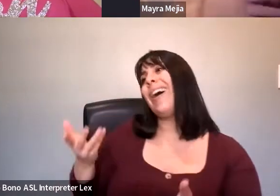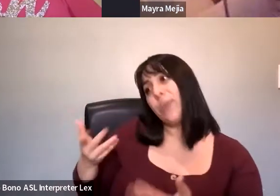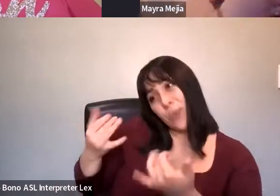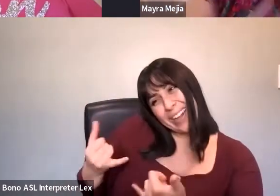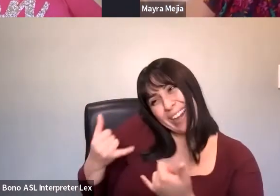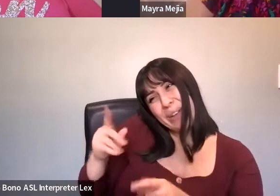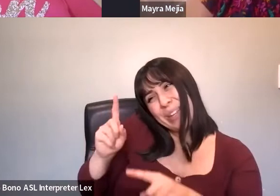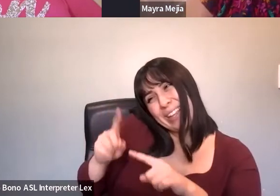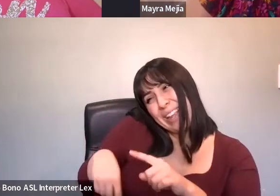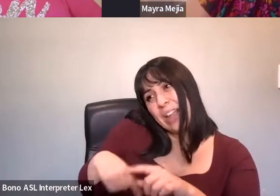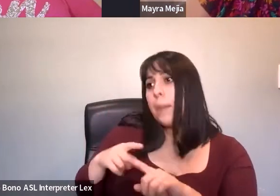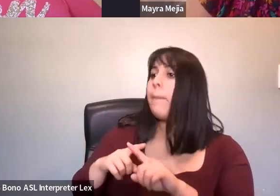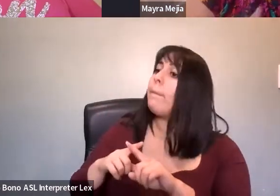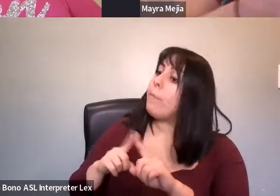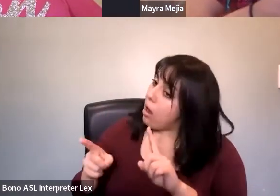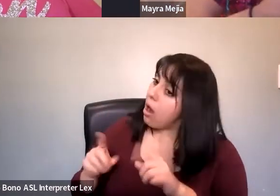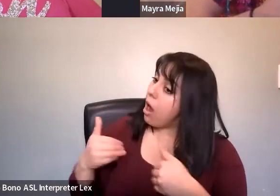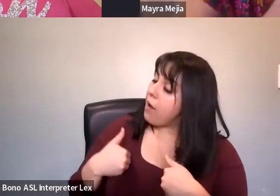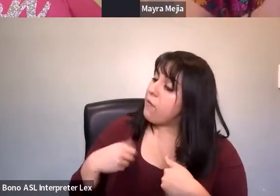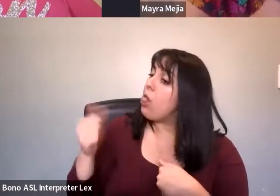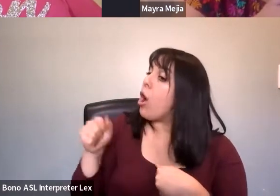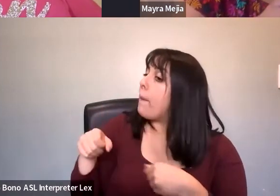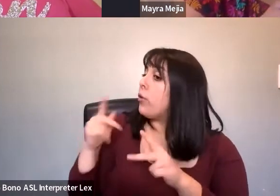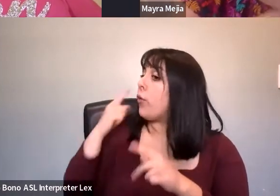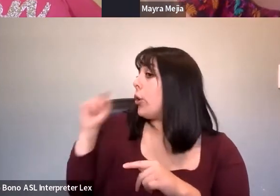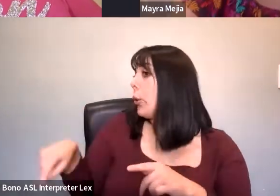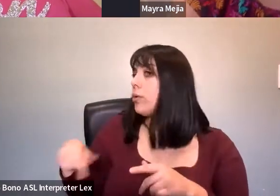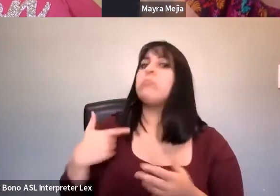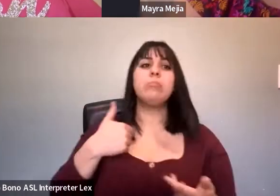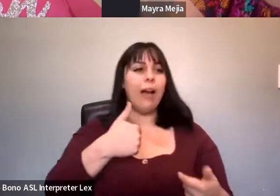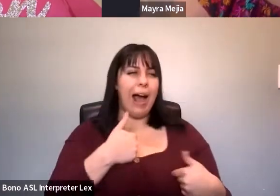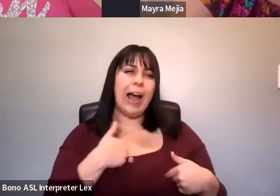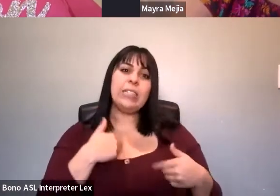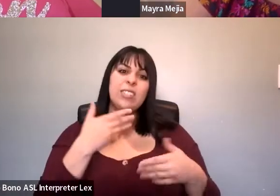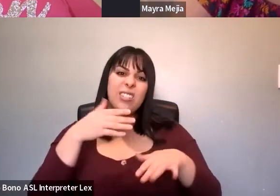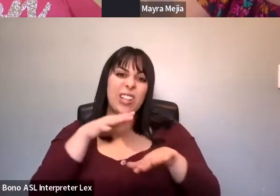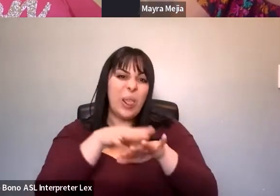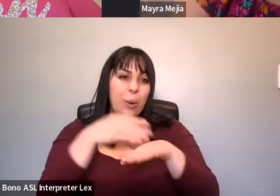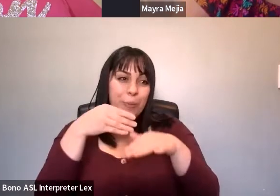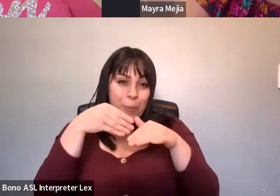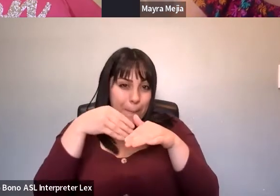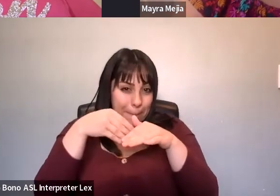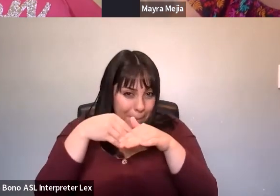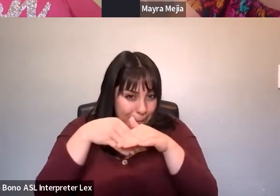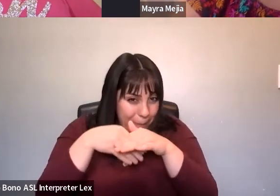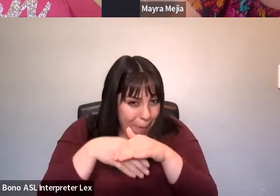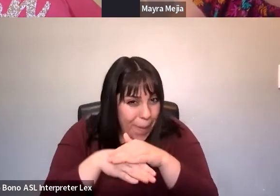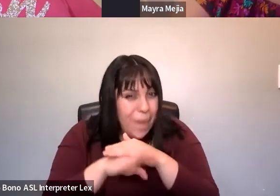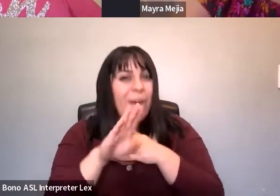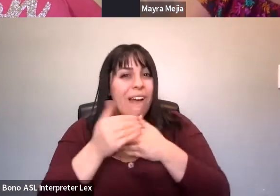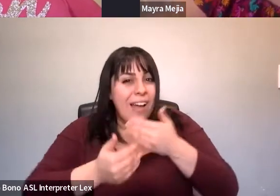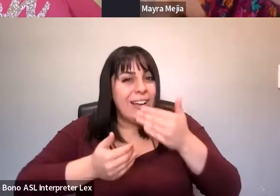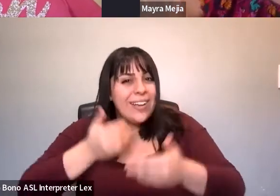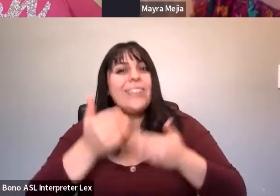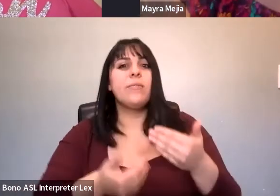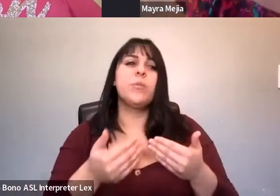because I introduced myself. So I slowly made my way in there. So you might not get exactly what you want, but you get a